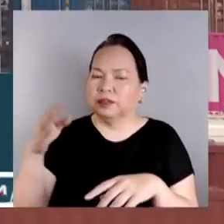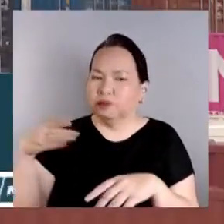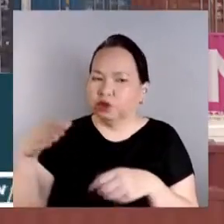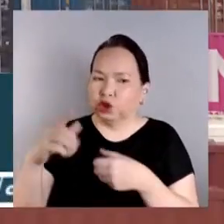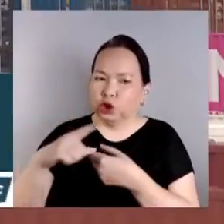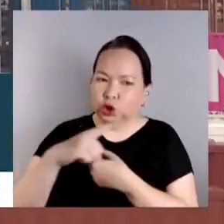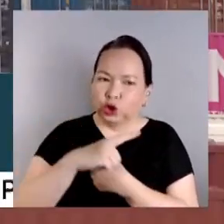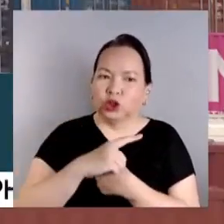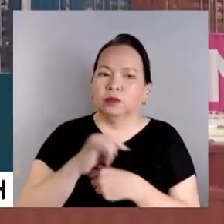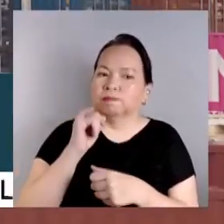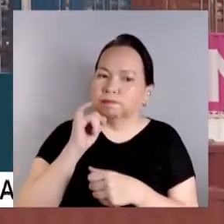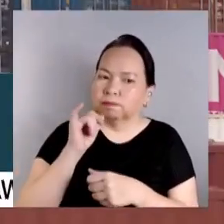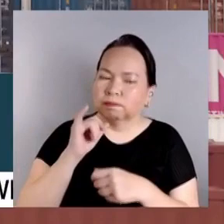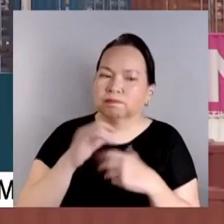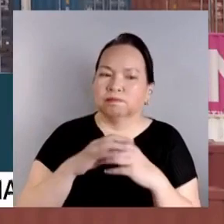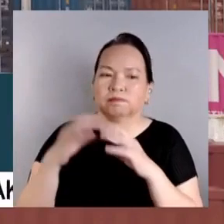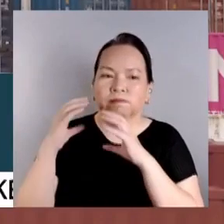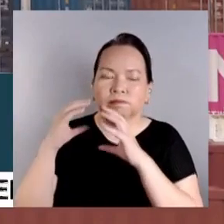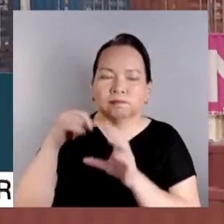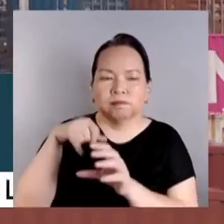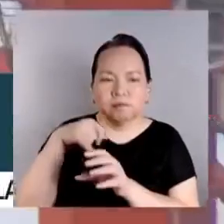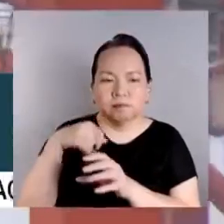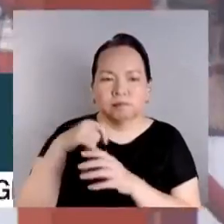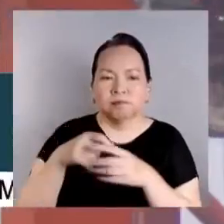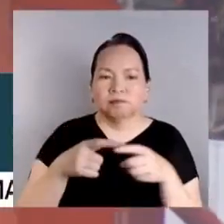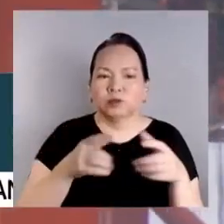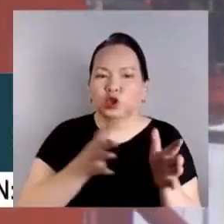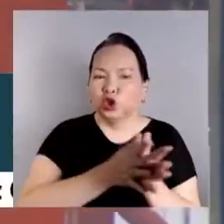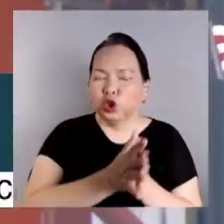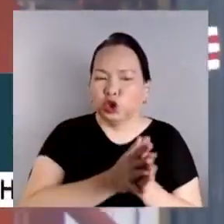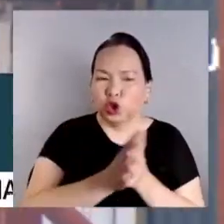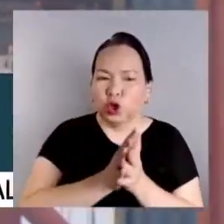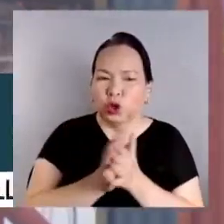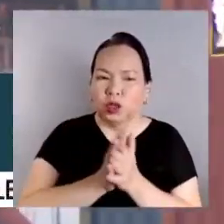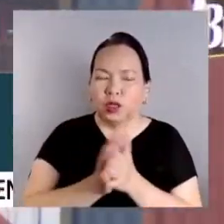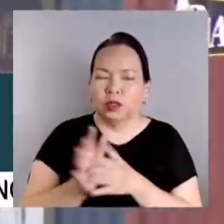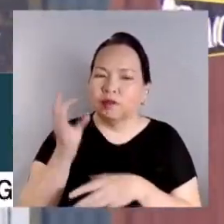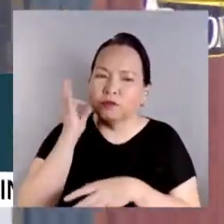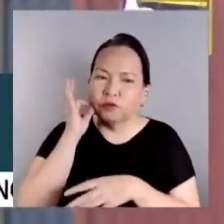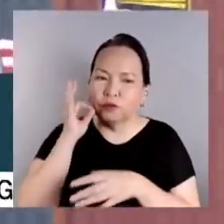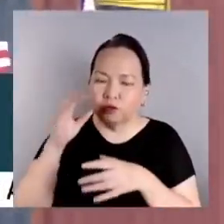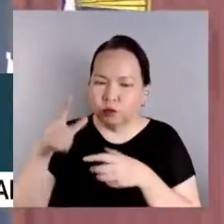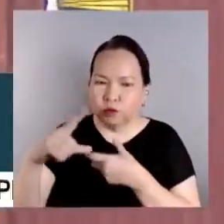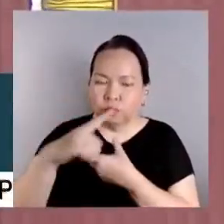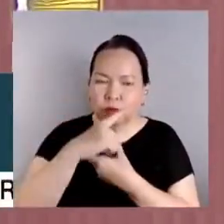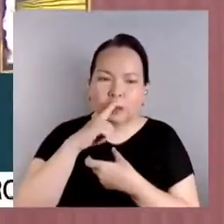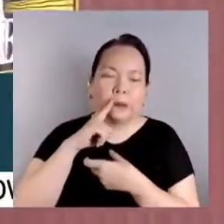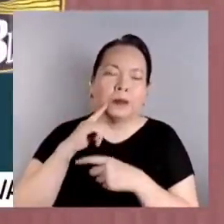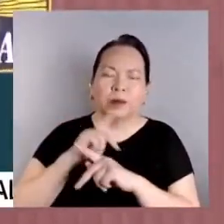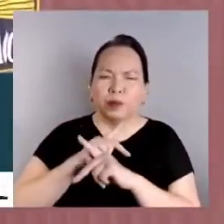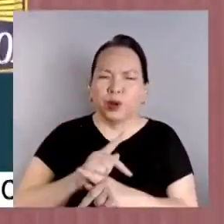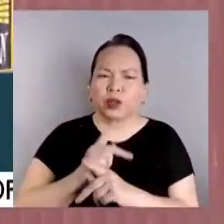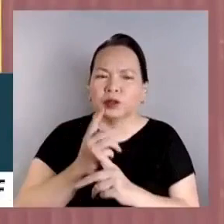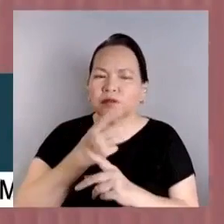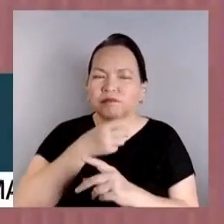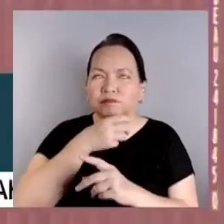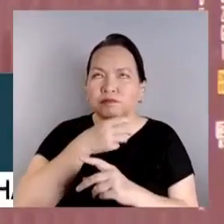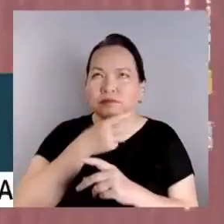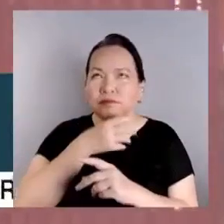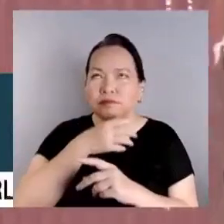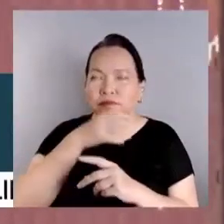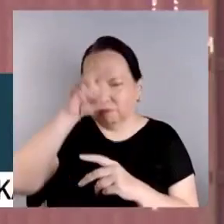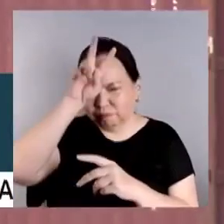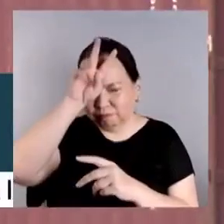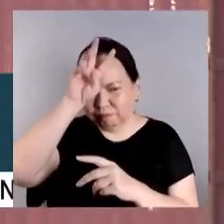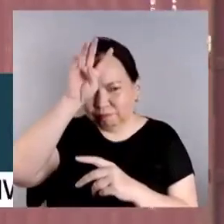beverages, coconut juice, chocolate, fruit cocktail and fruit juices, coffee, preserved pineapples, and many more. And they also insisted that